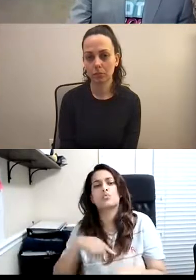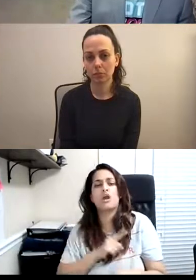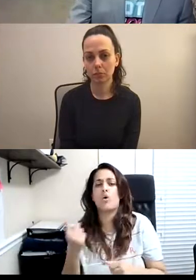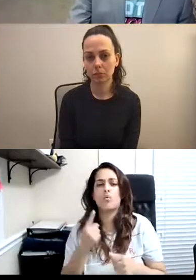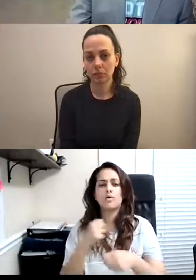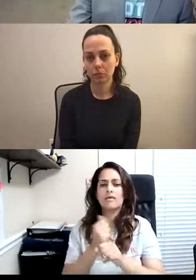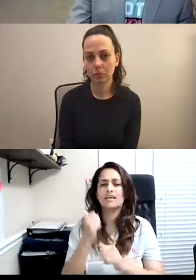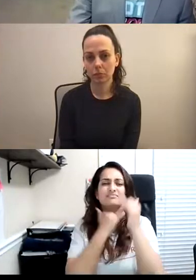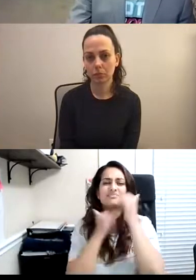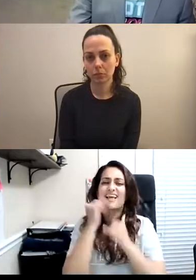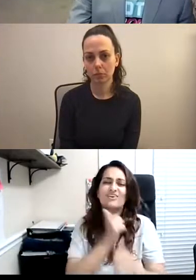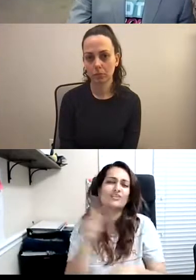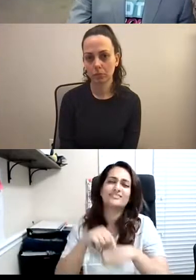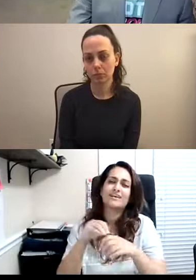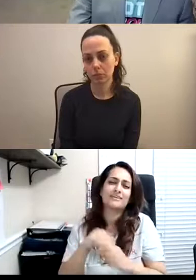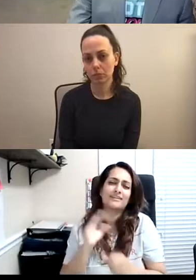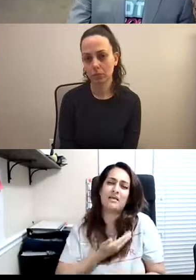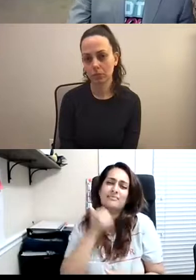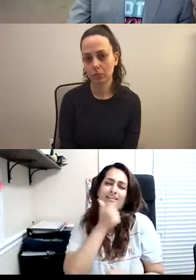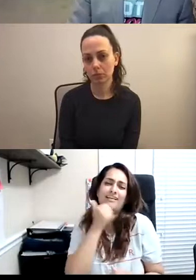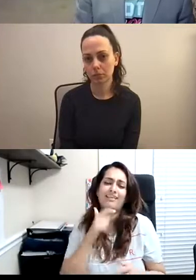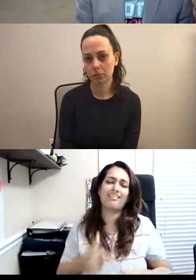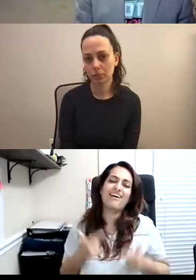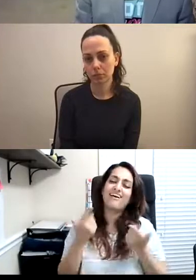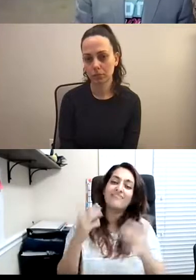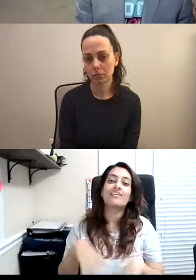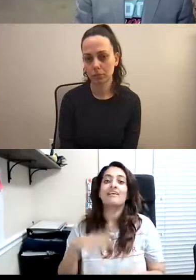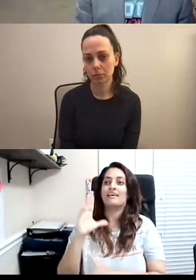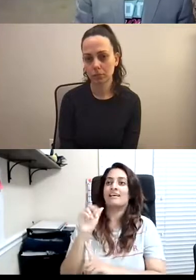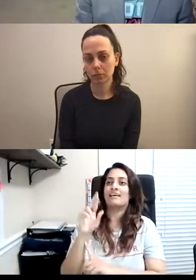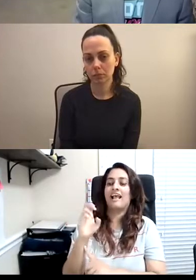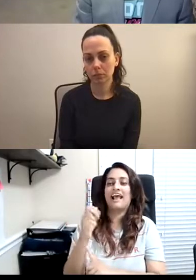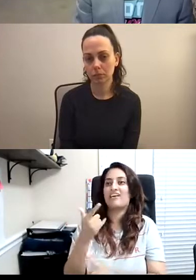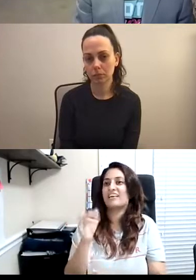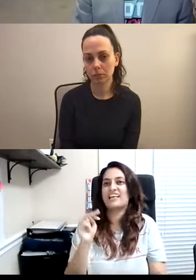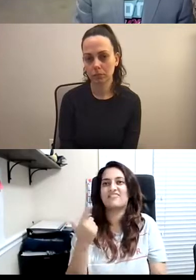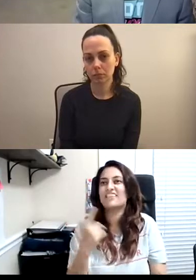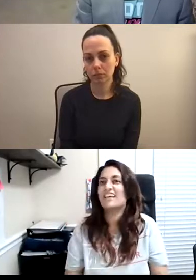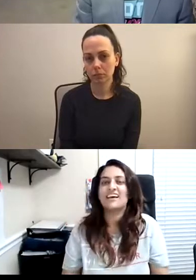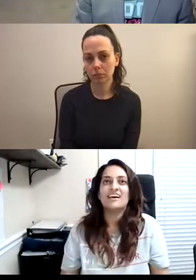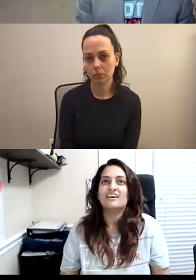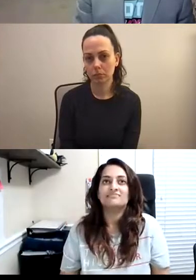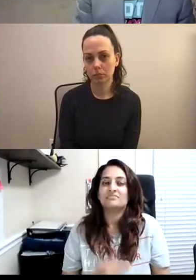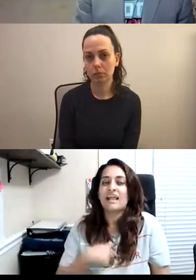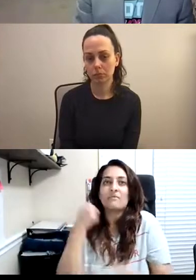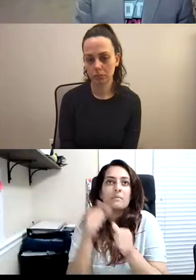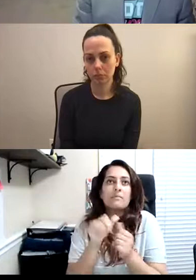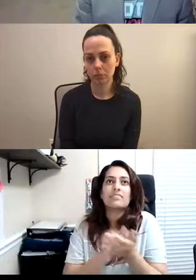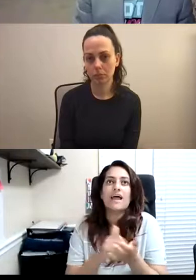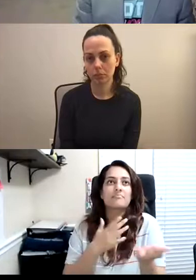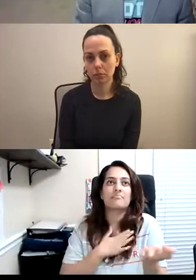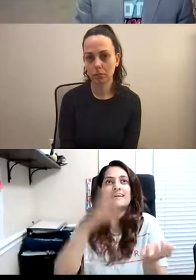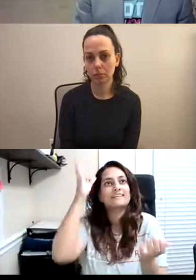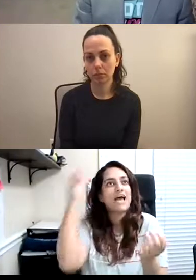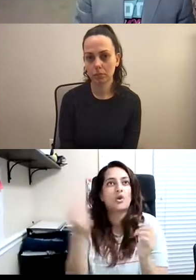to be who they are. We're always making mistakes. Also, it's like life. We're learning every day